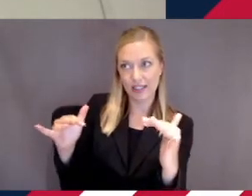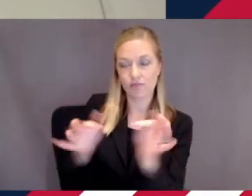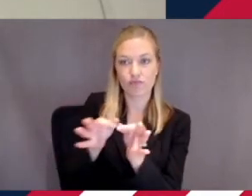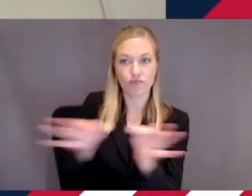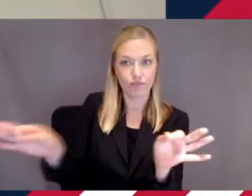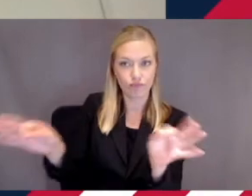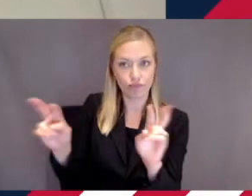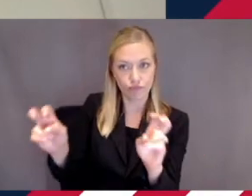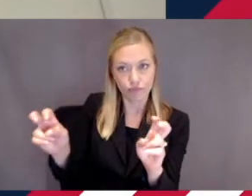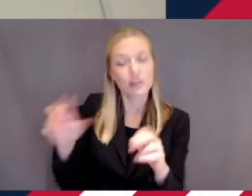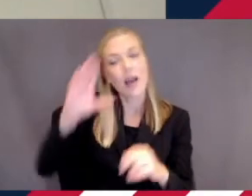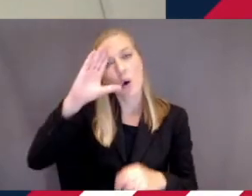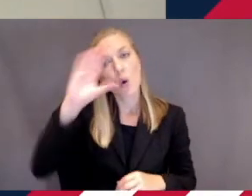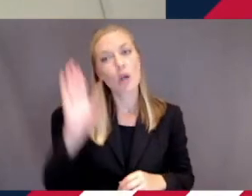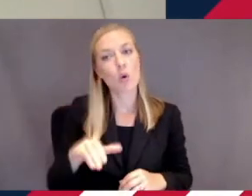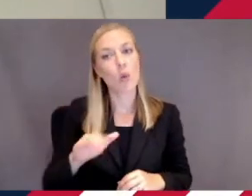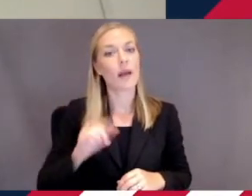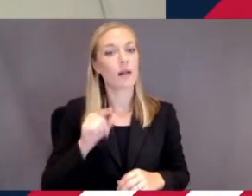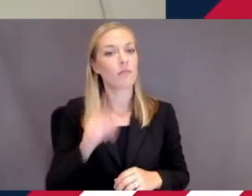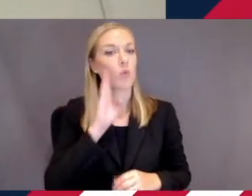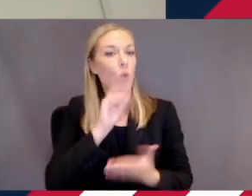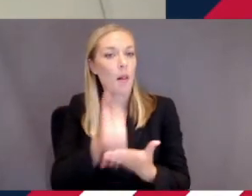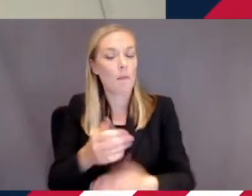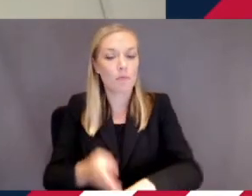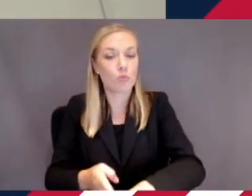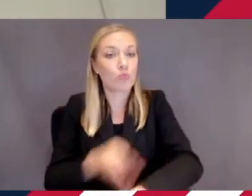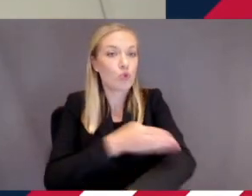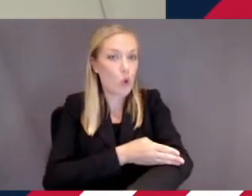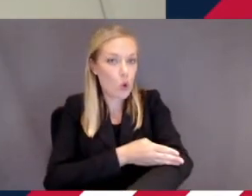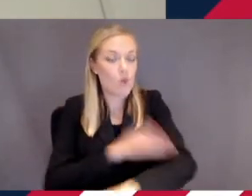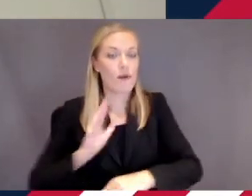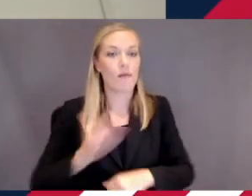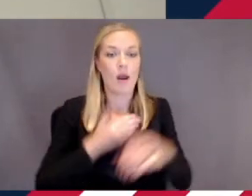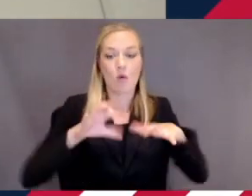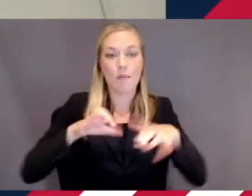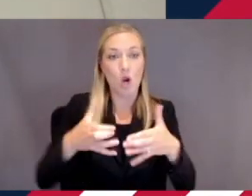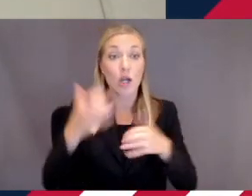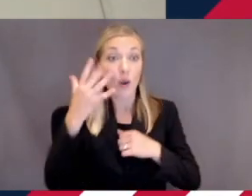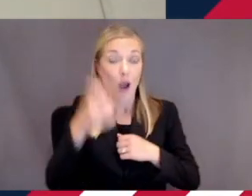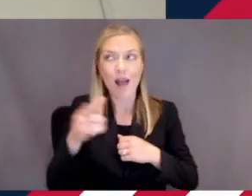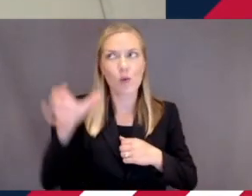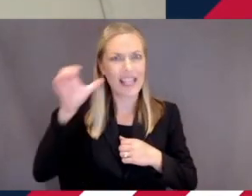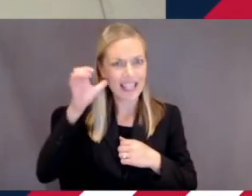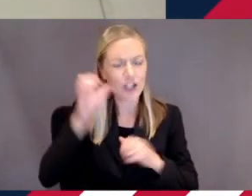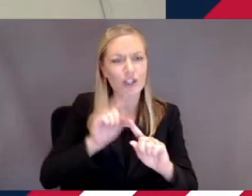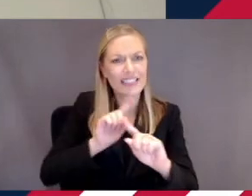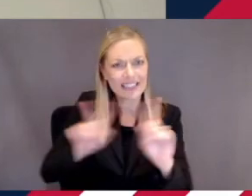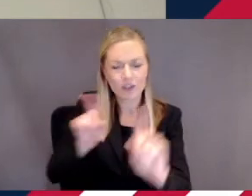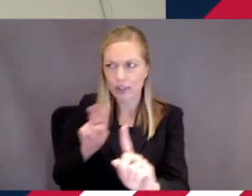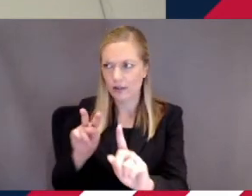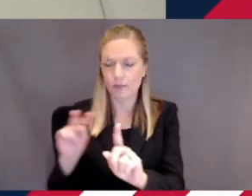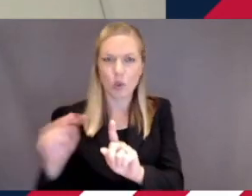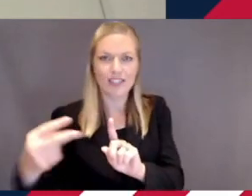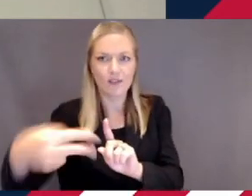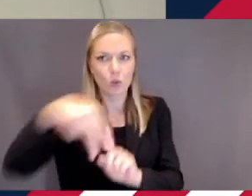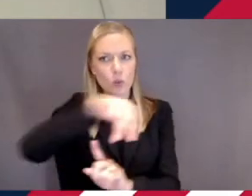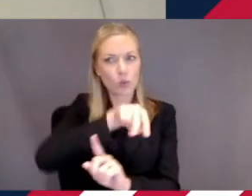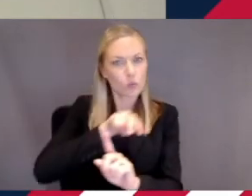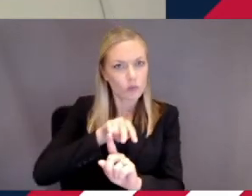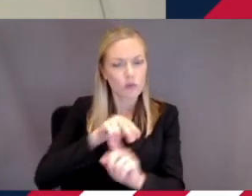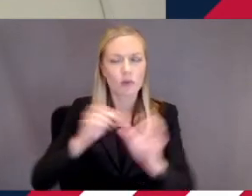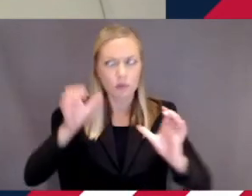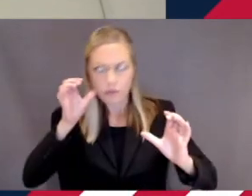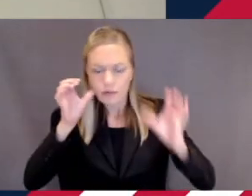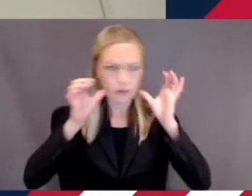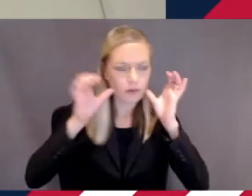more points of view, differing points of view, we come up with better positions and better statements. And again, as an appointee